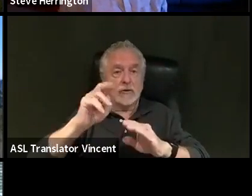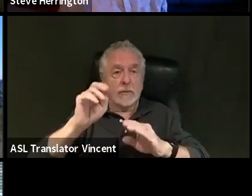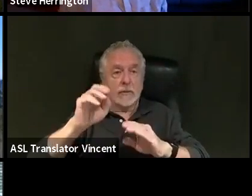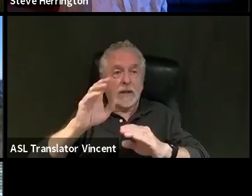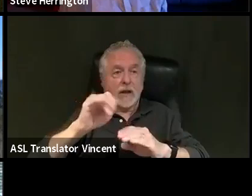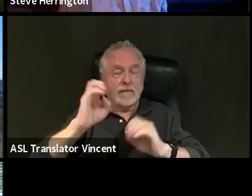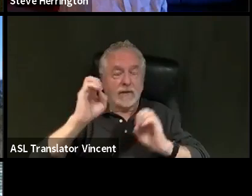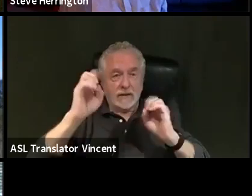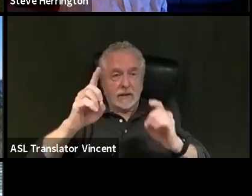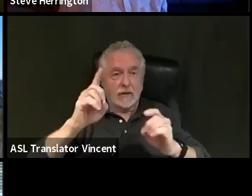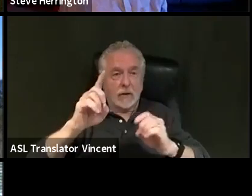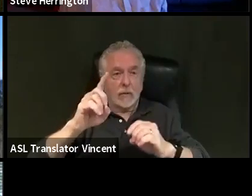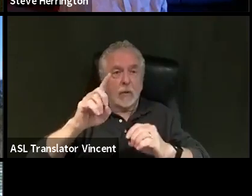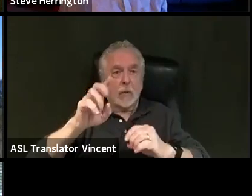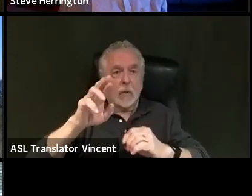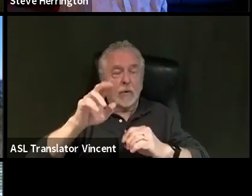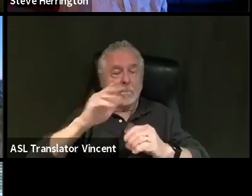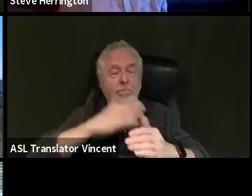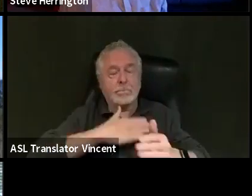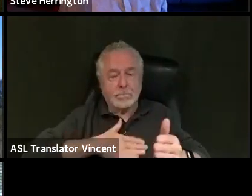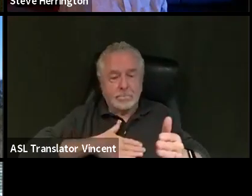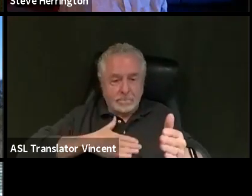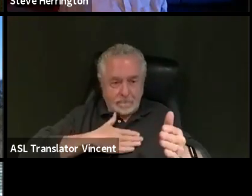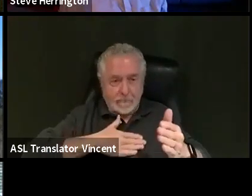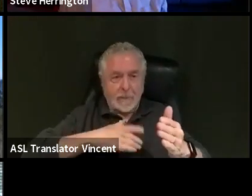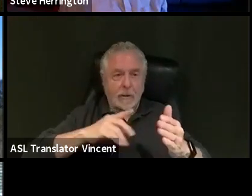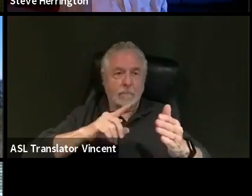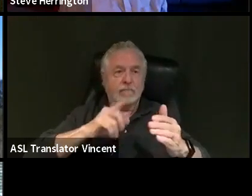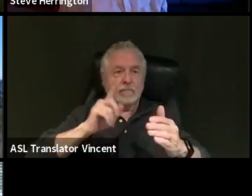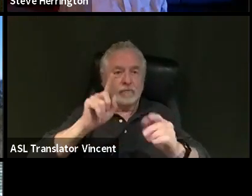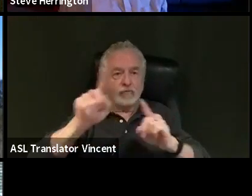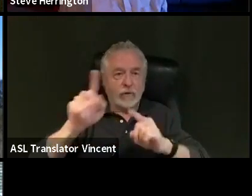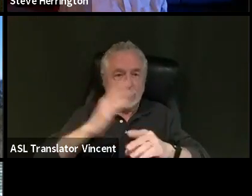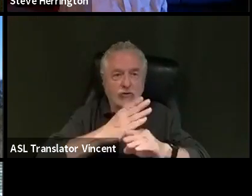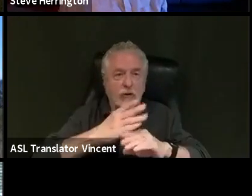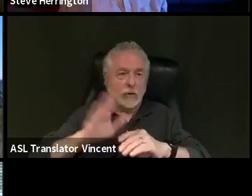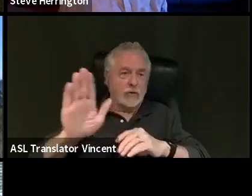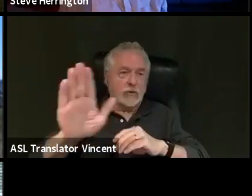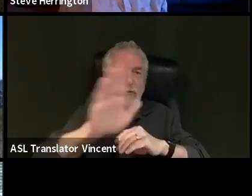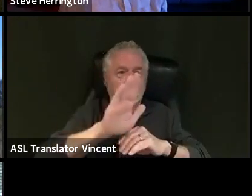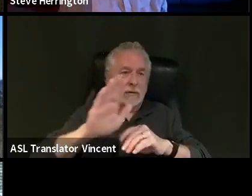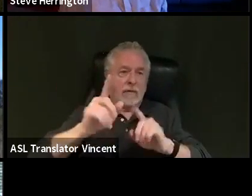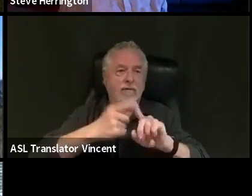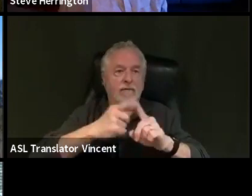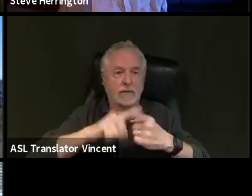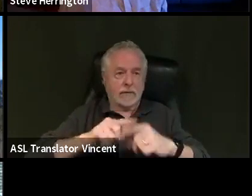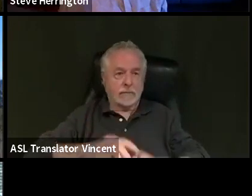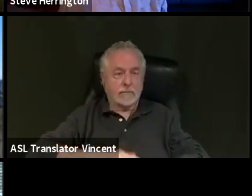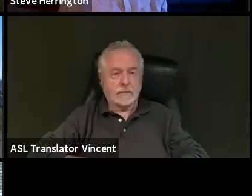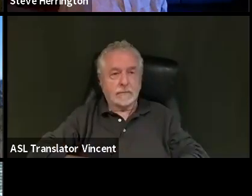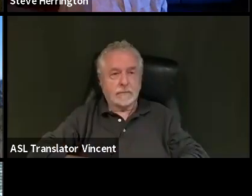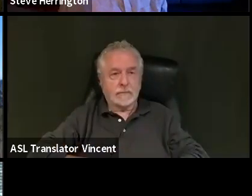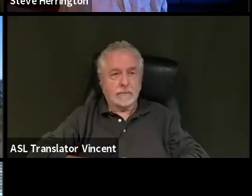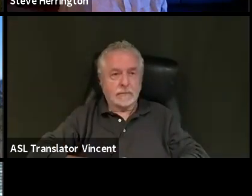of Education website. So please feel free to share this with your friends